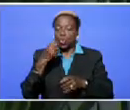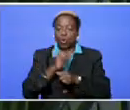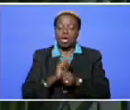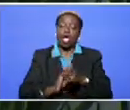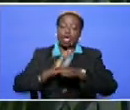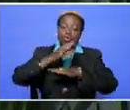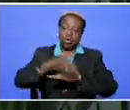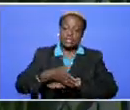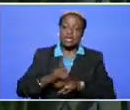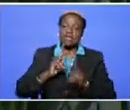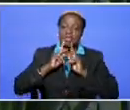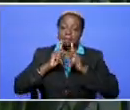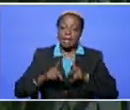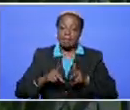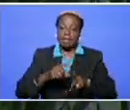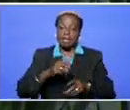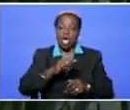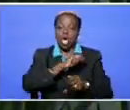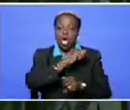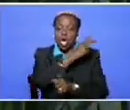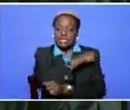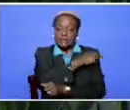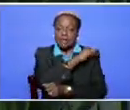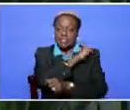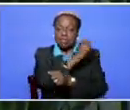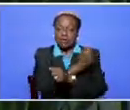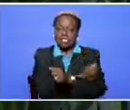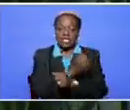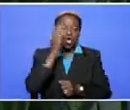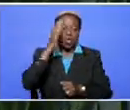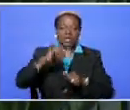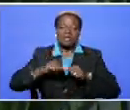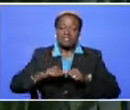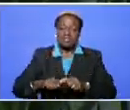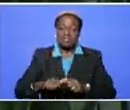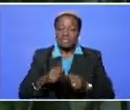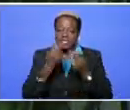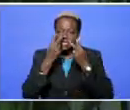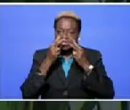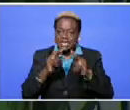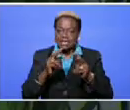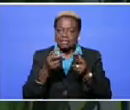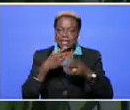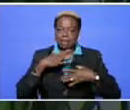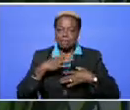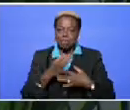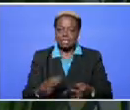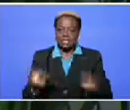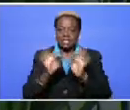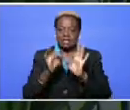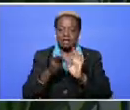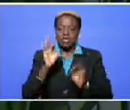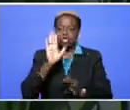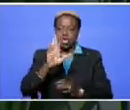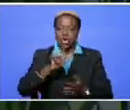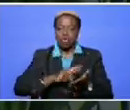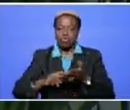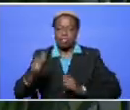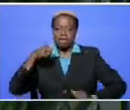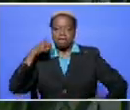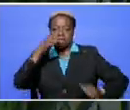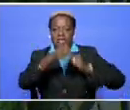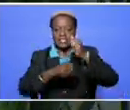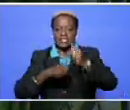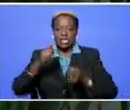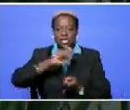Public Hospital Authority will continue to see the importance of your role in the fight to